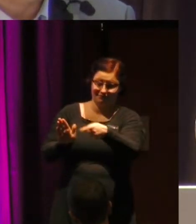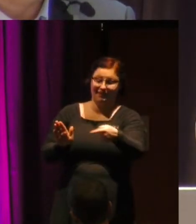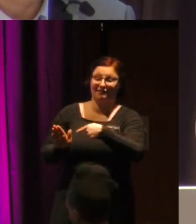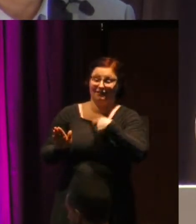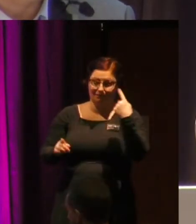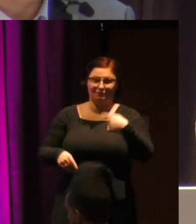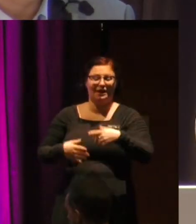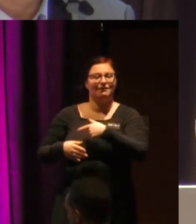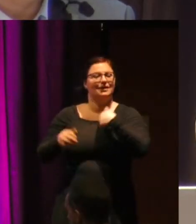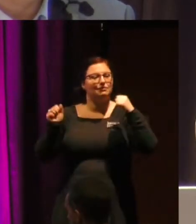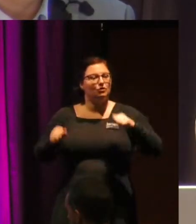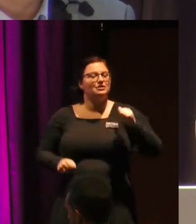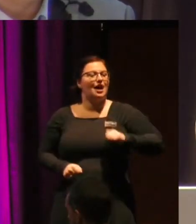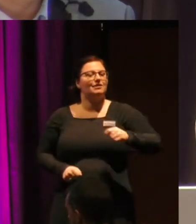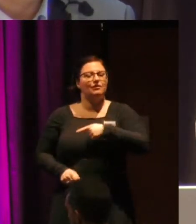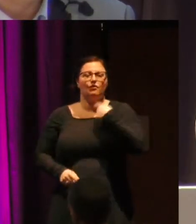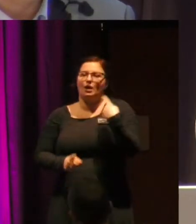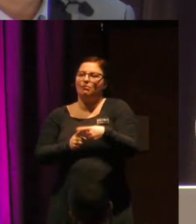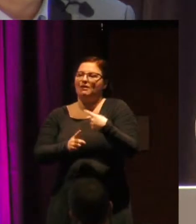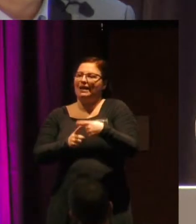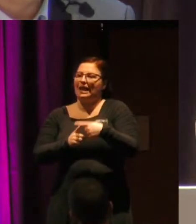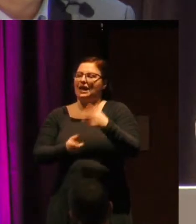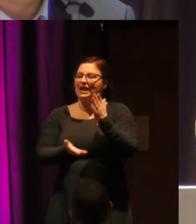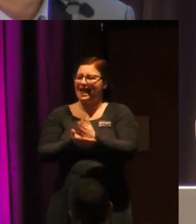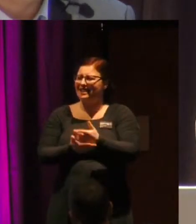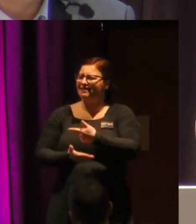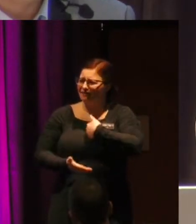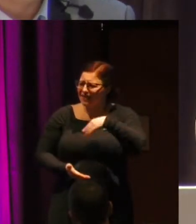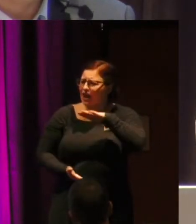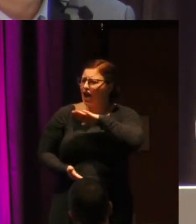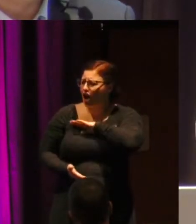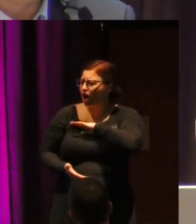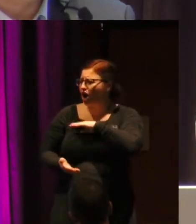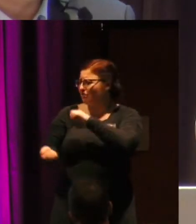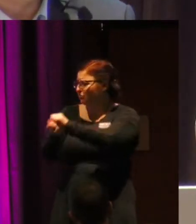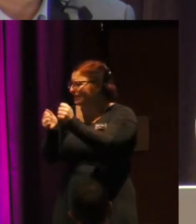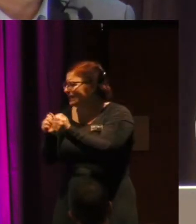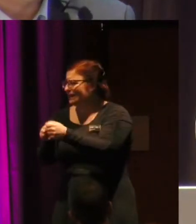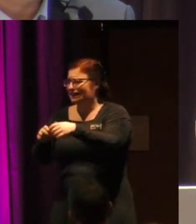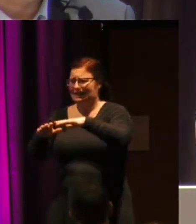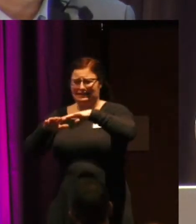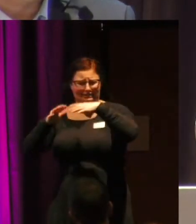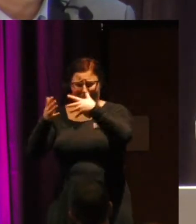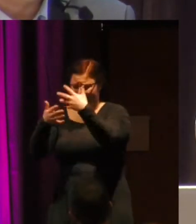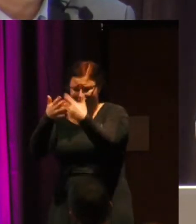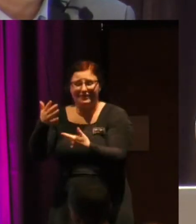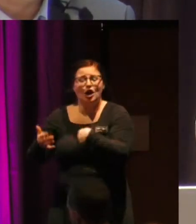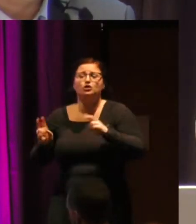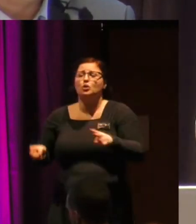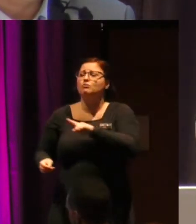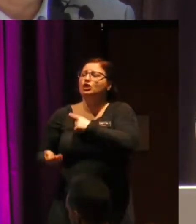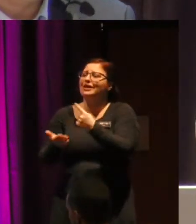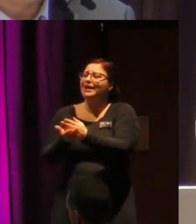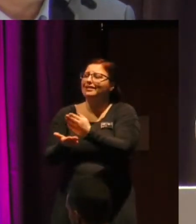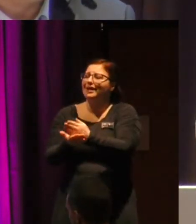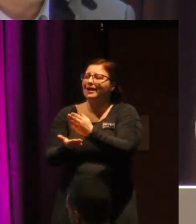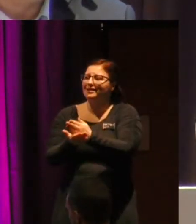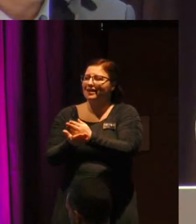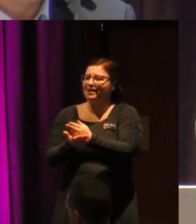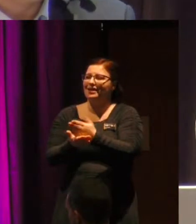take the privileged right, which we have, political and citizens' rights and, you know, all this, to really make